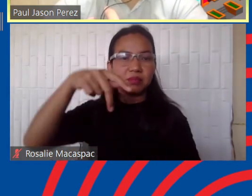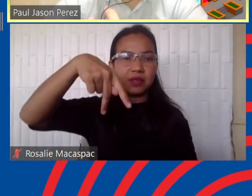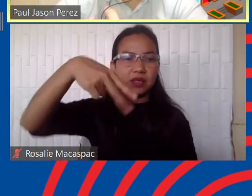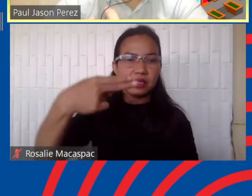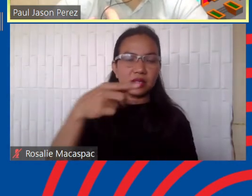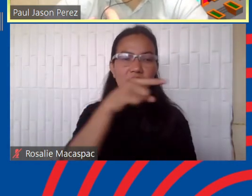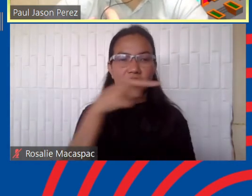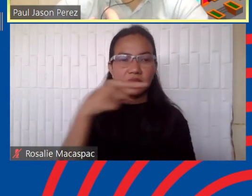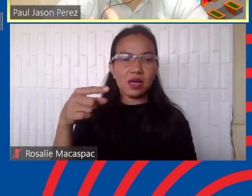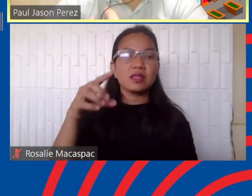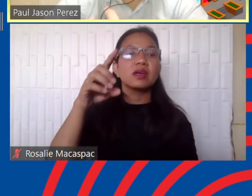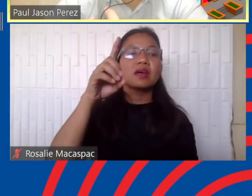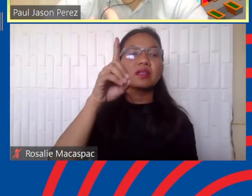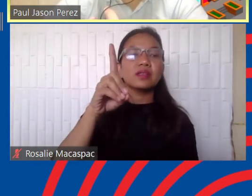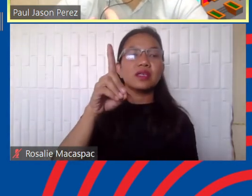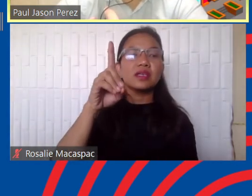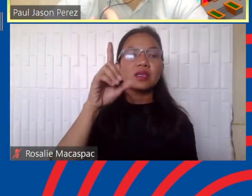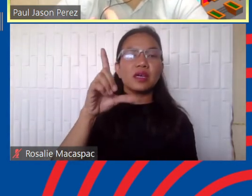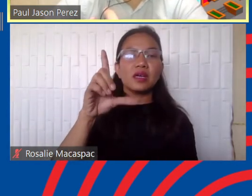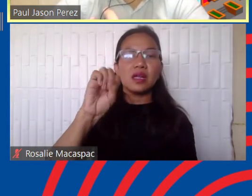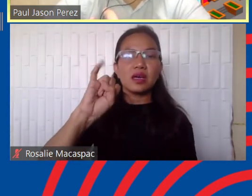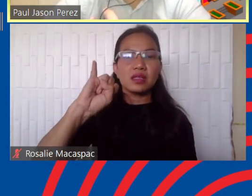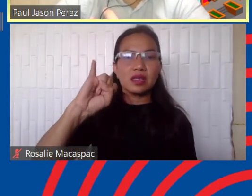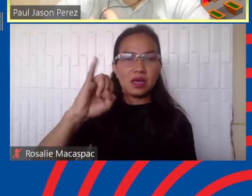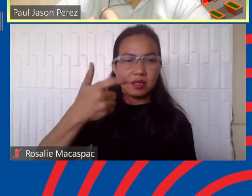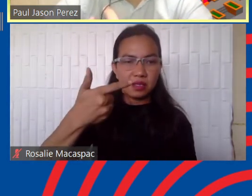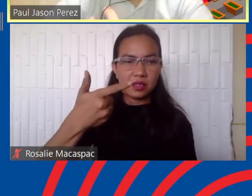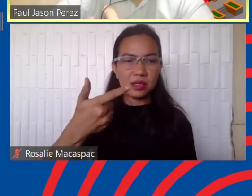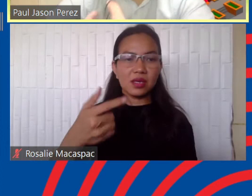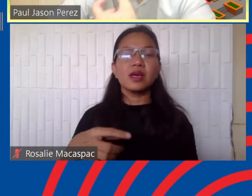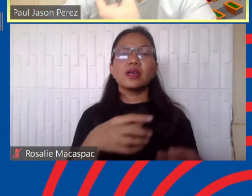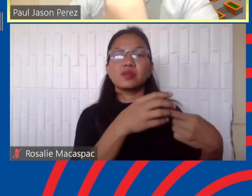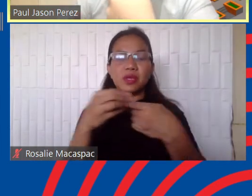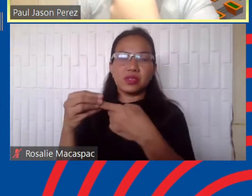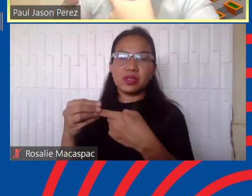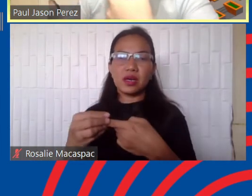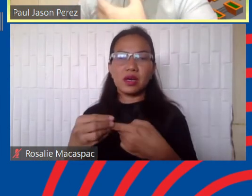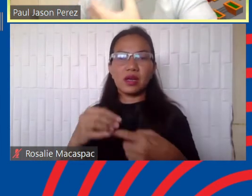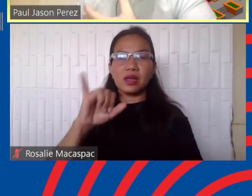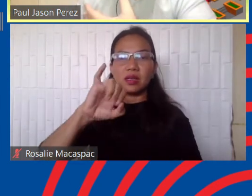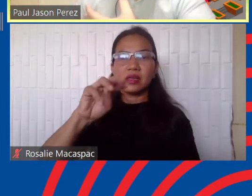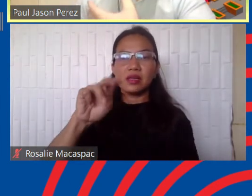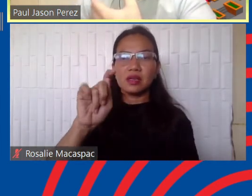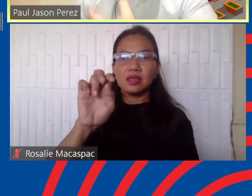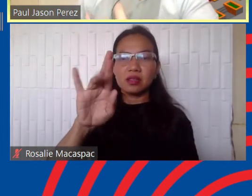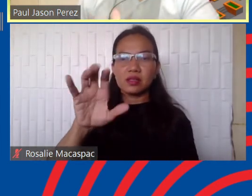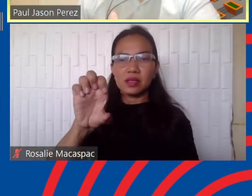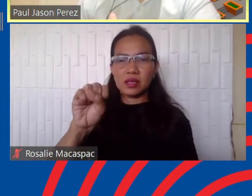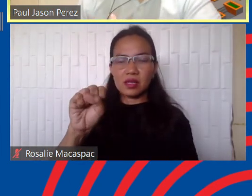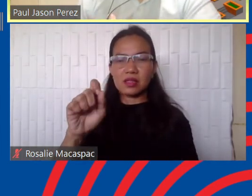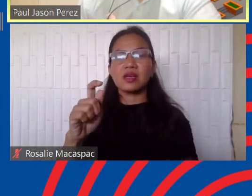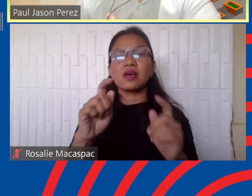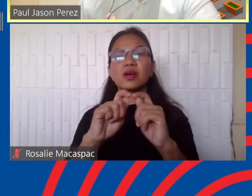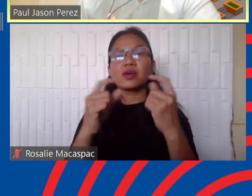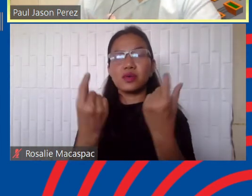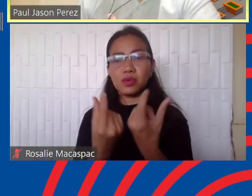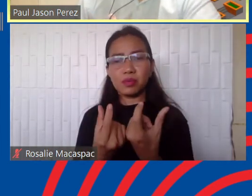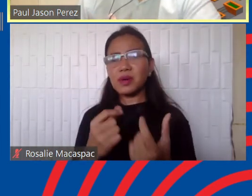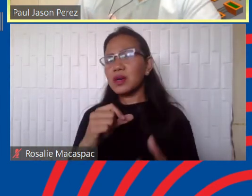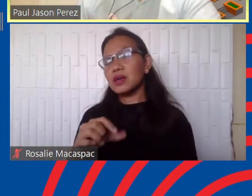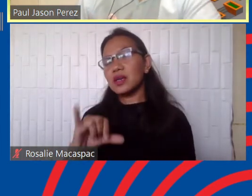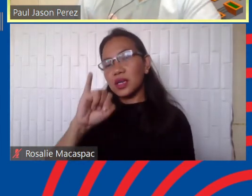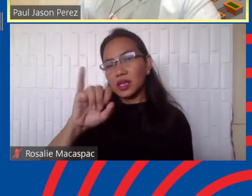bit.ly/ph-DLSIG. That's Data Librarian Special Interest Group. So it's very an informal group, but we